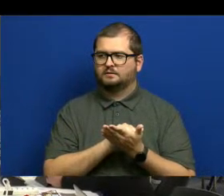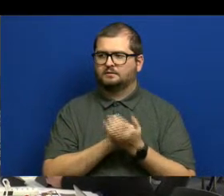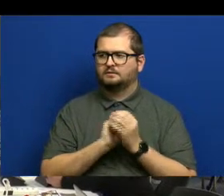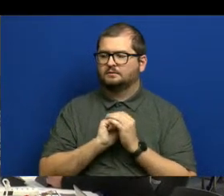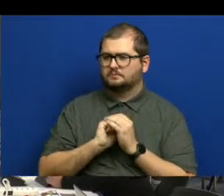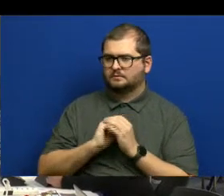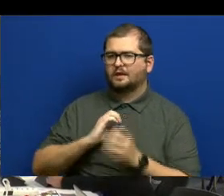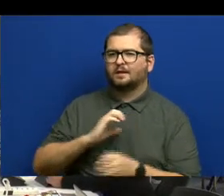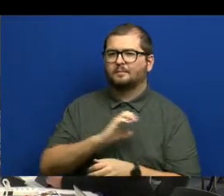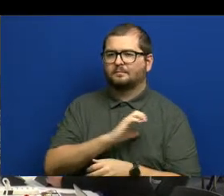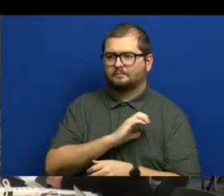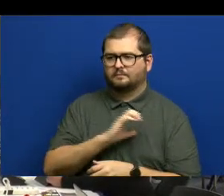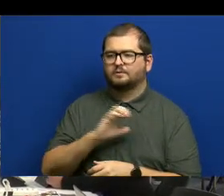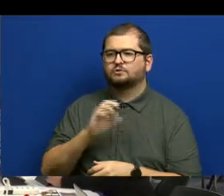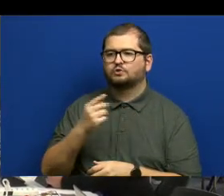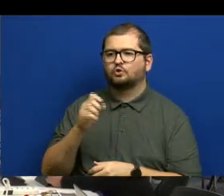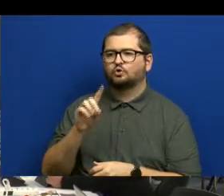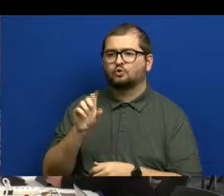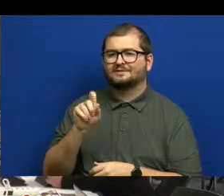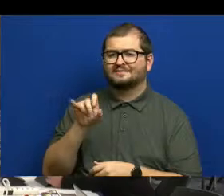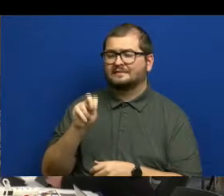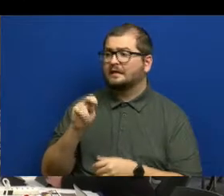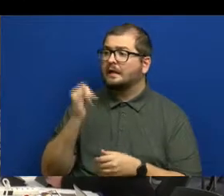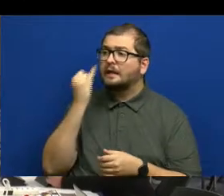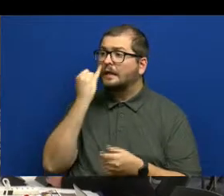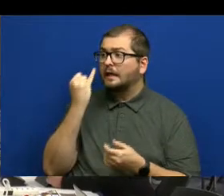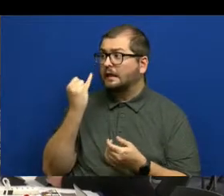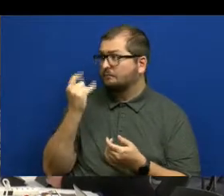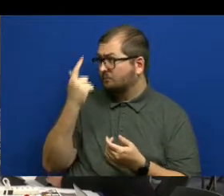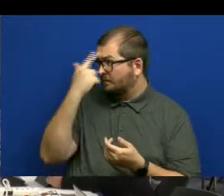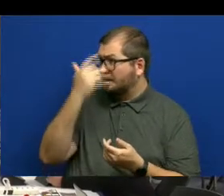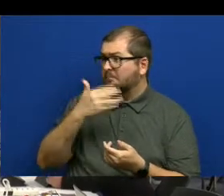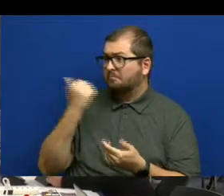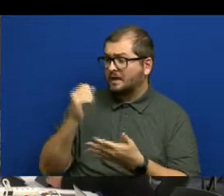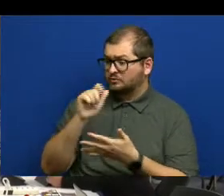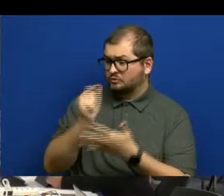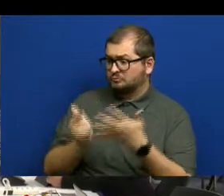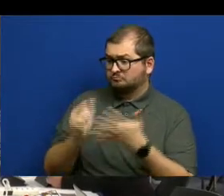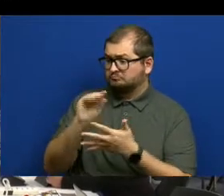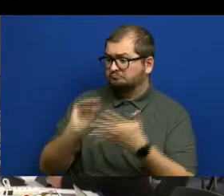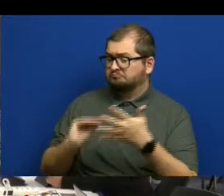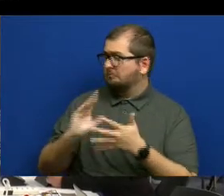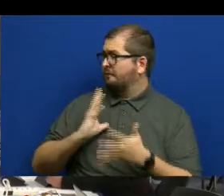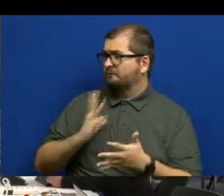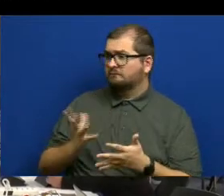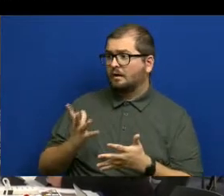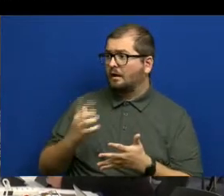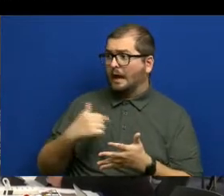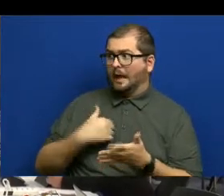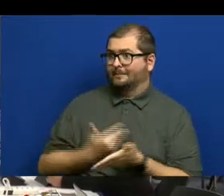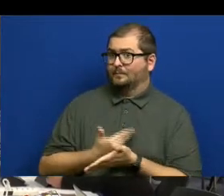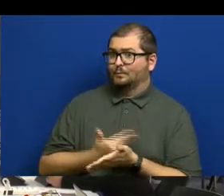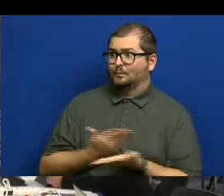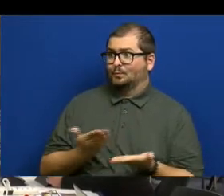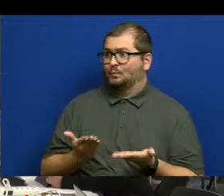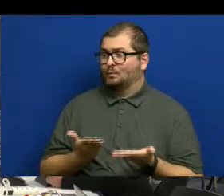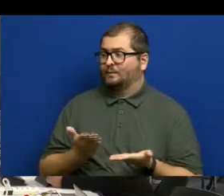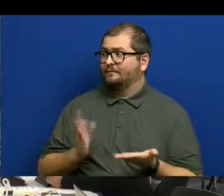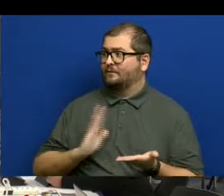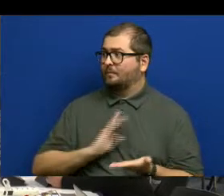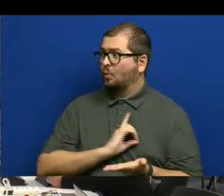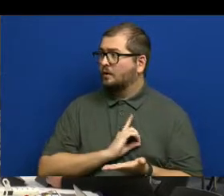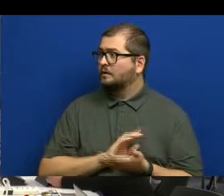And this is Commissioner Goodstein. If you want to move things around, if you think that's best, that is completely okay with me. I'm new to the board.